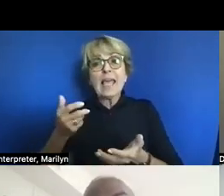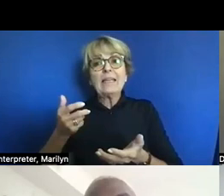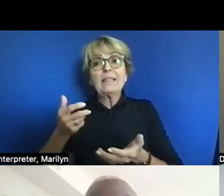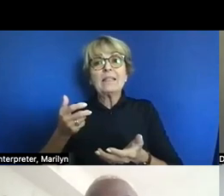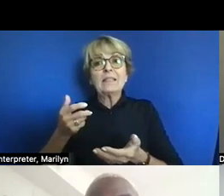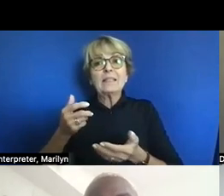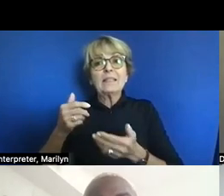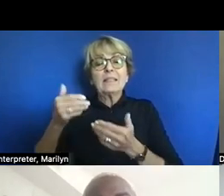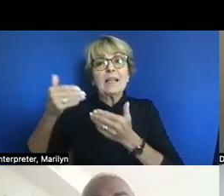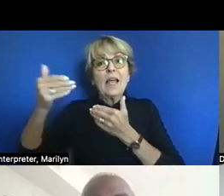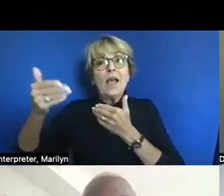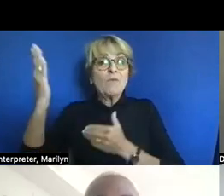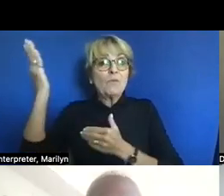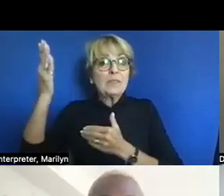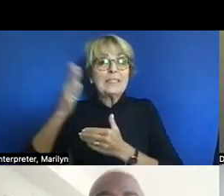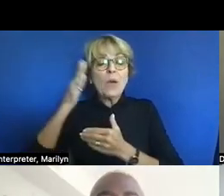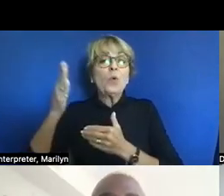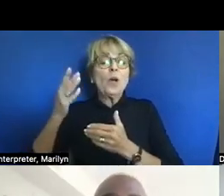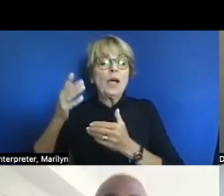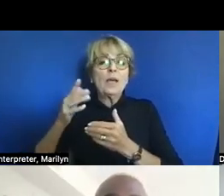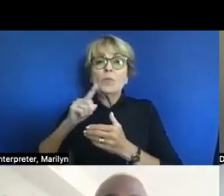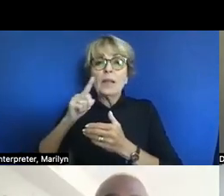speeches that would ring true or help move